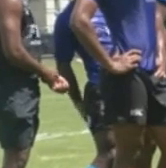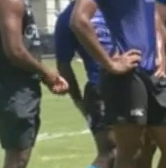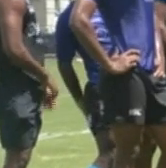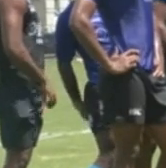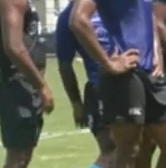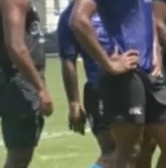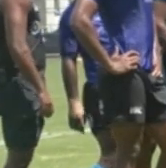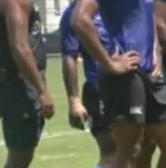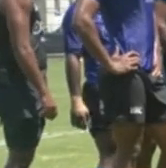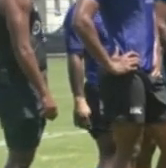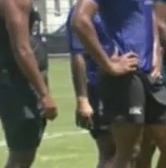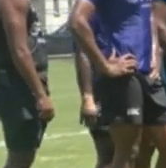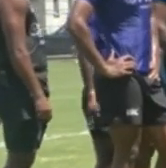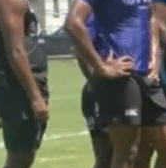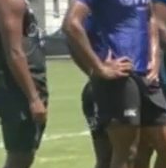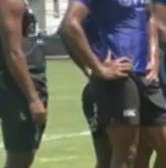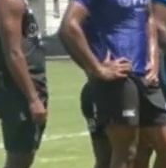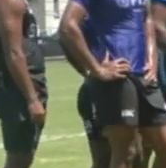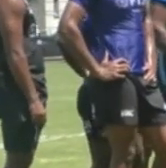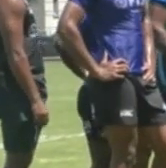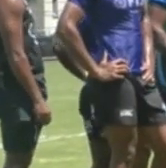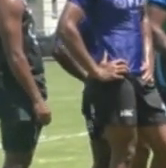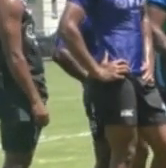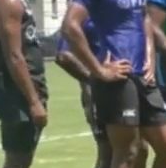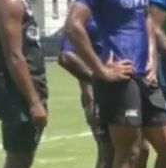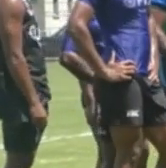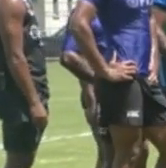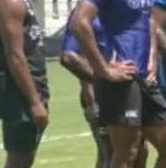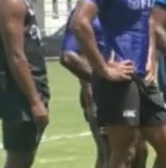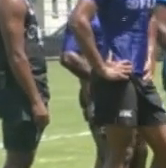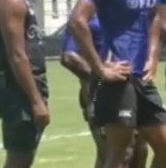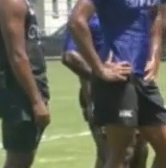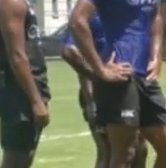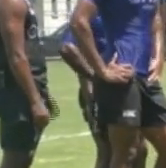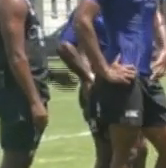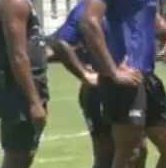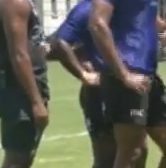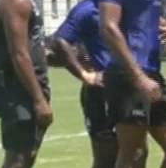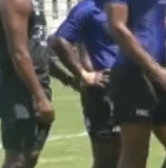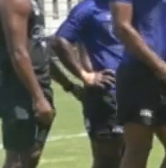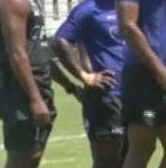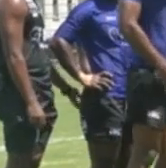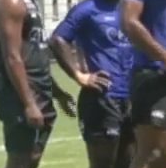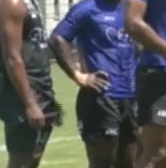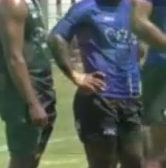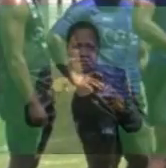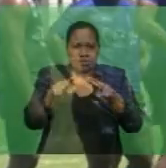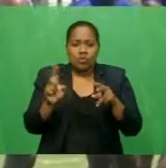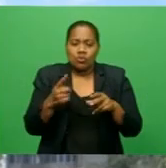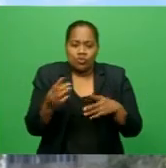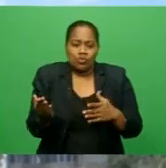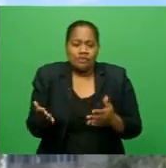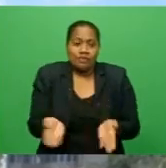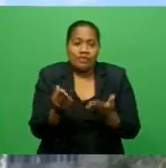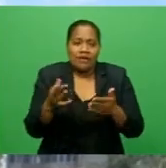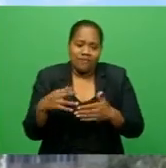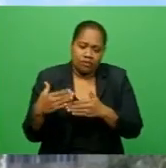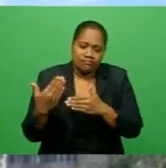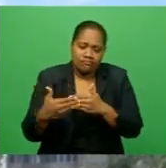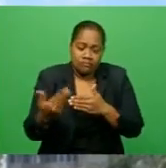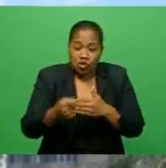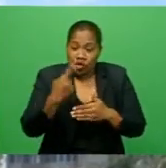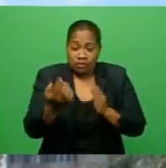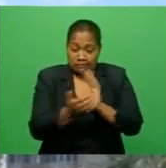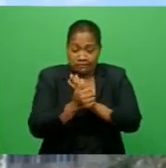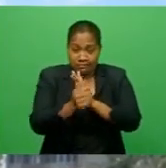been playing for Damo Damo. They've been going very well, and you know, I'm still looking at all the tournaments that we play over the coming months. For any other potential players